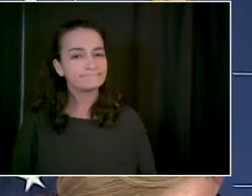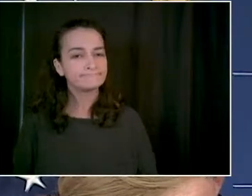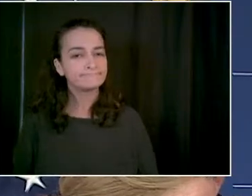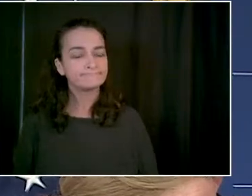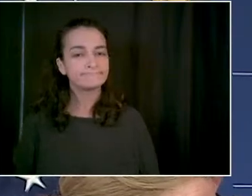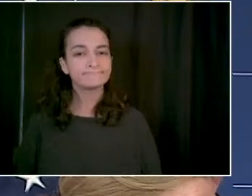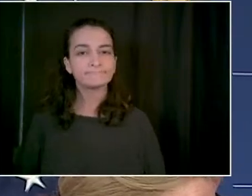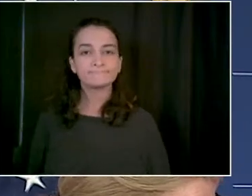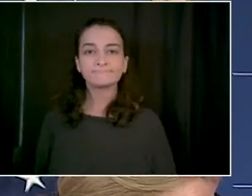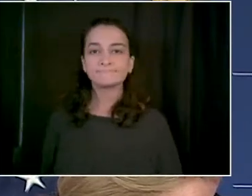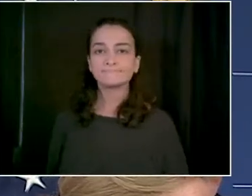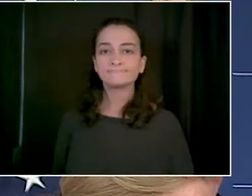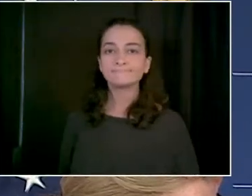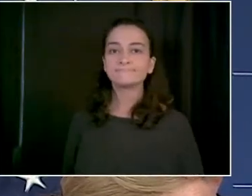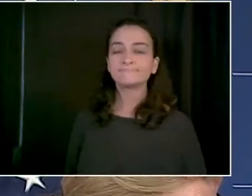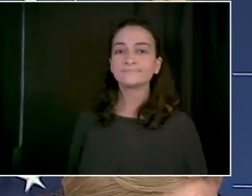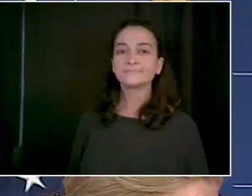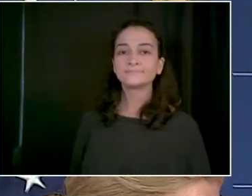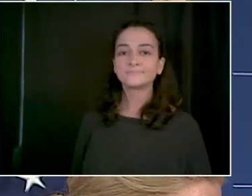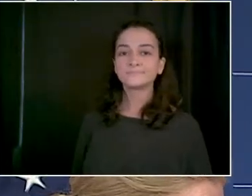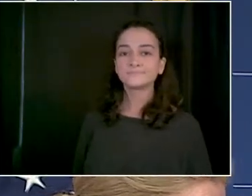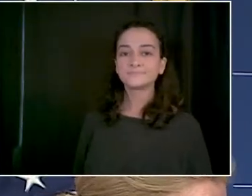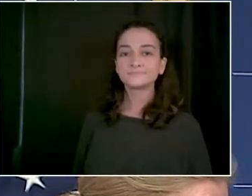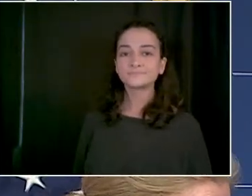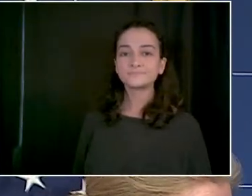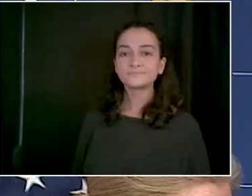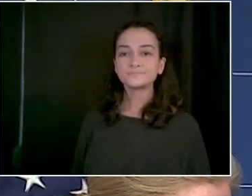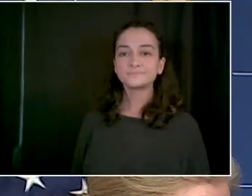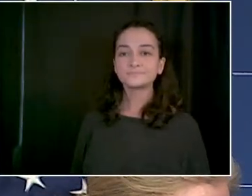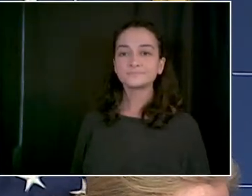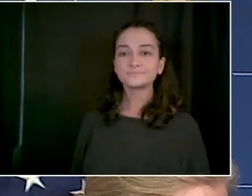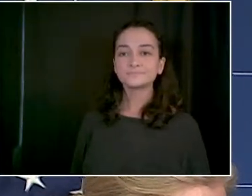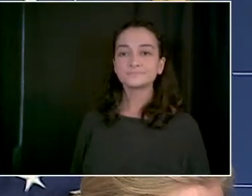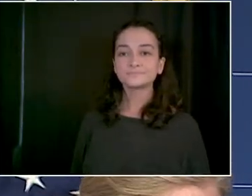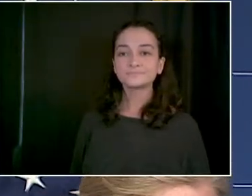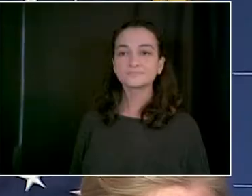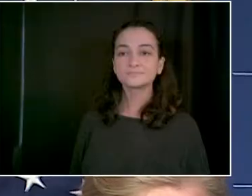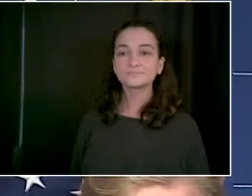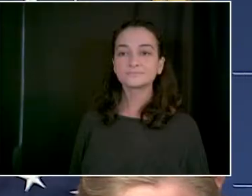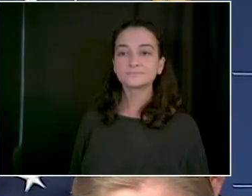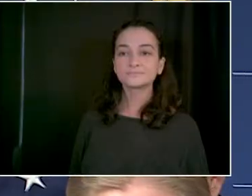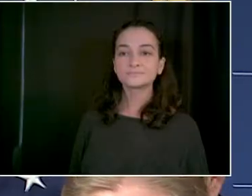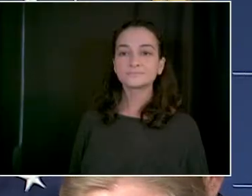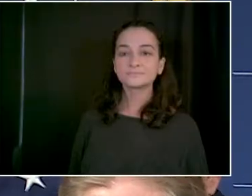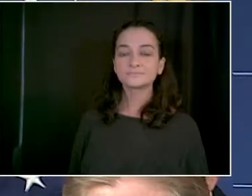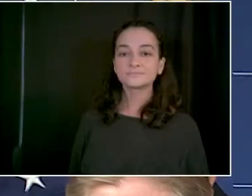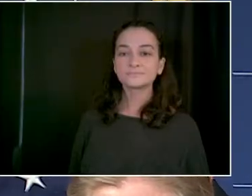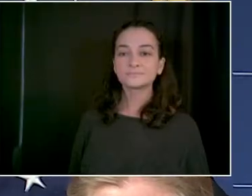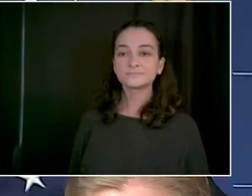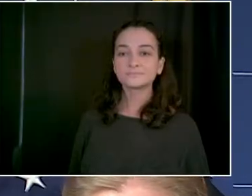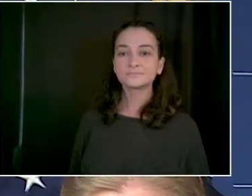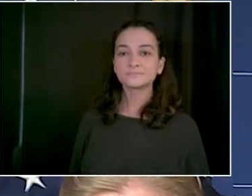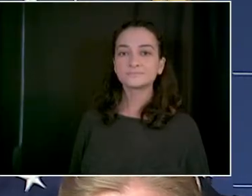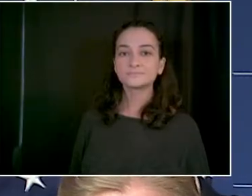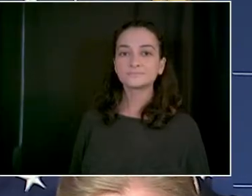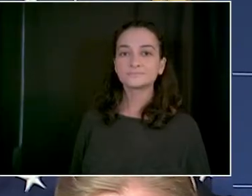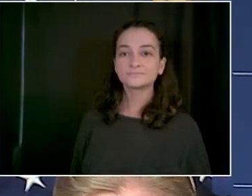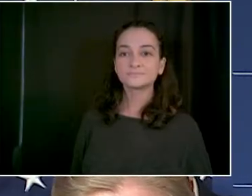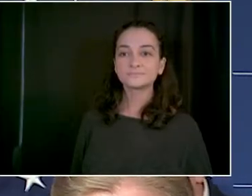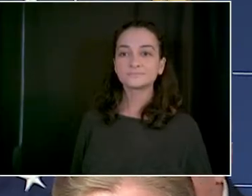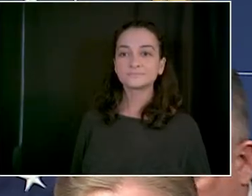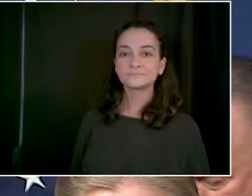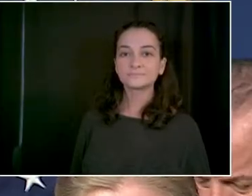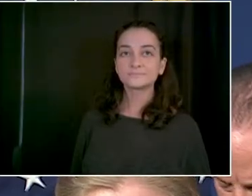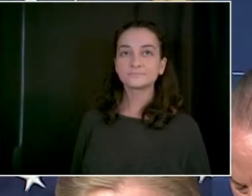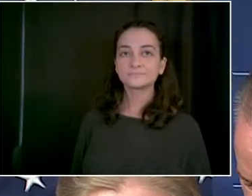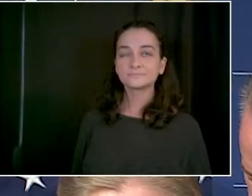Commissioner could do that. But just going back to your question, Morgan, a lot of those sites that the Congresswoman